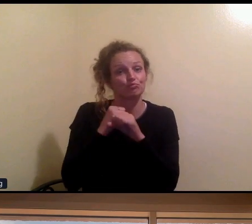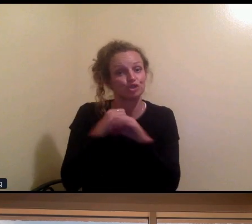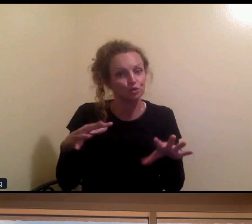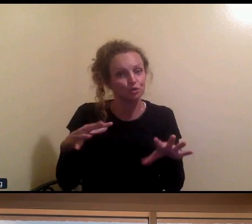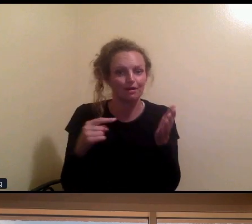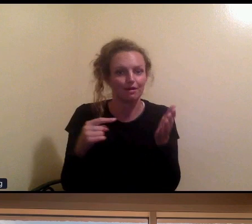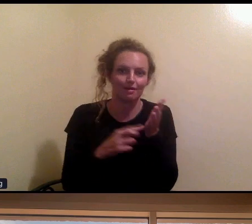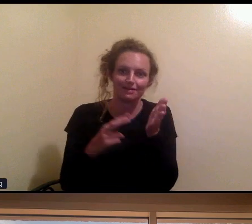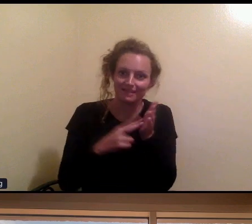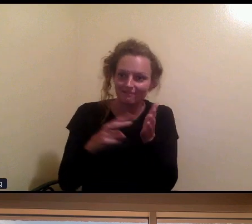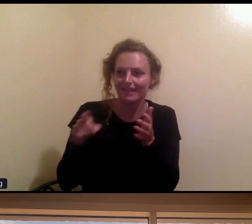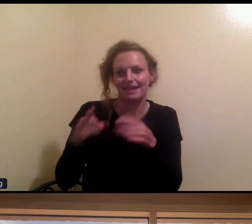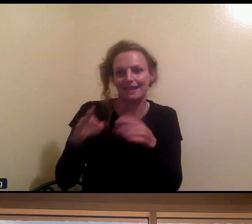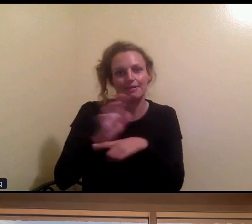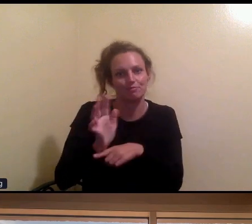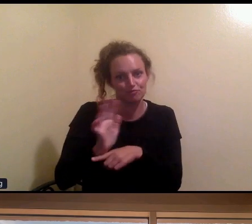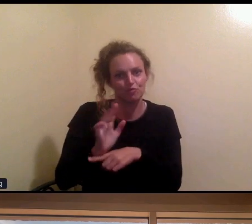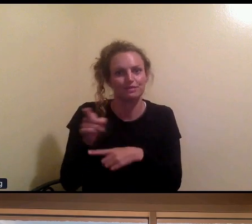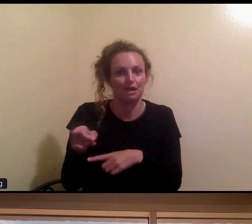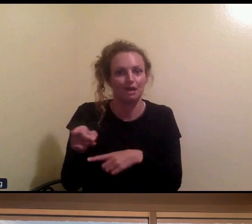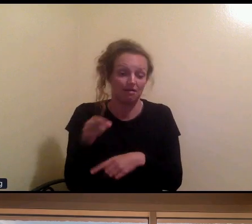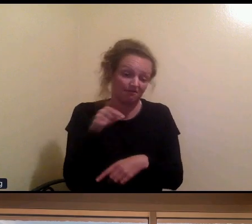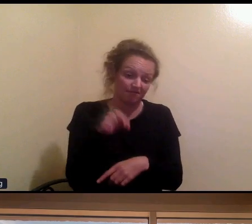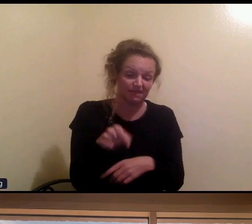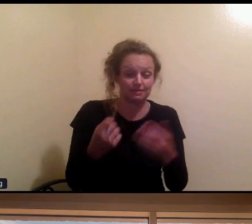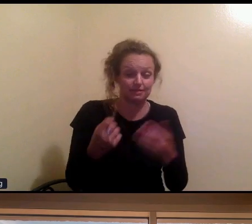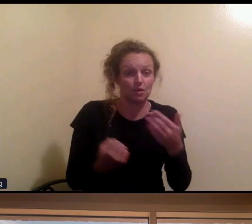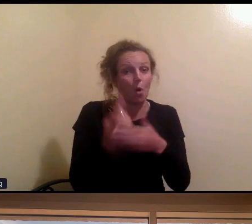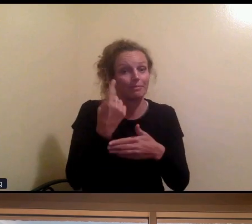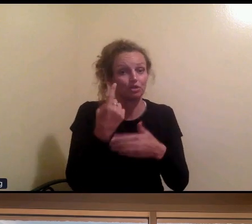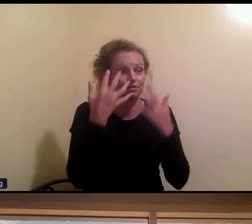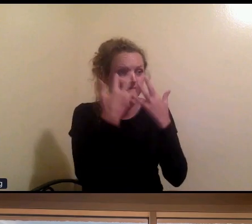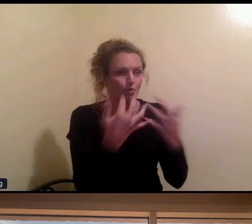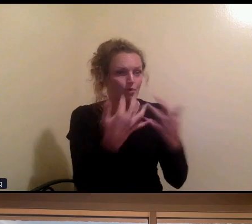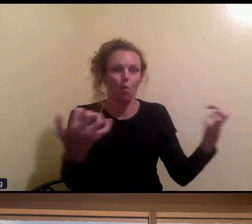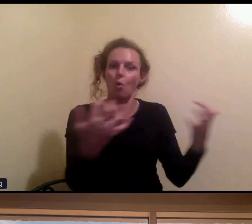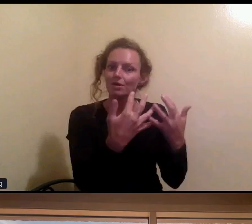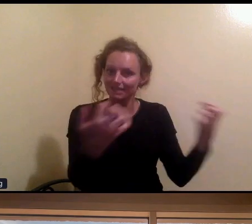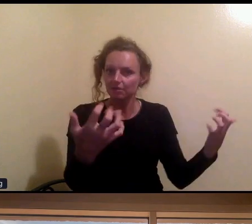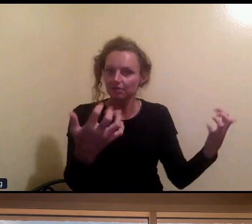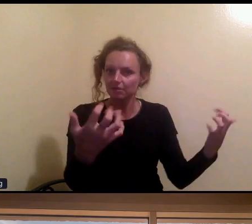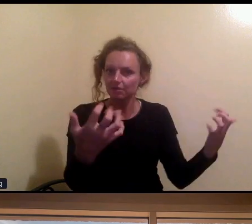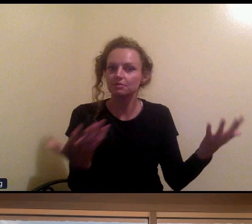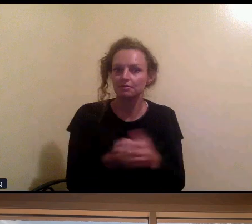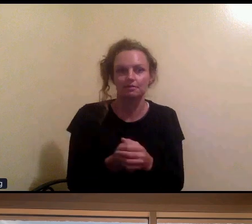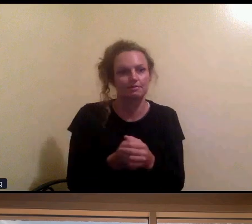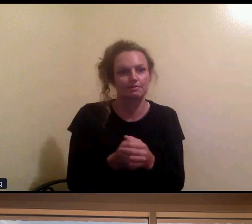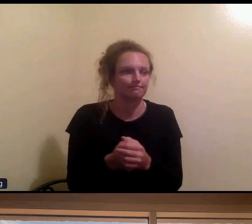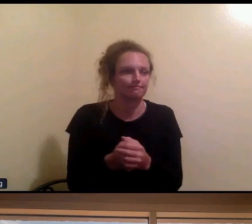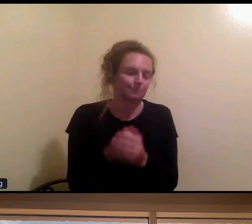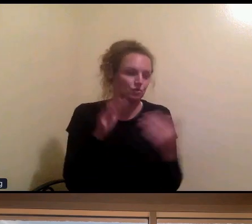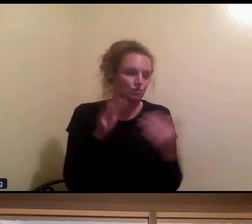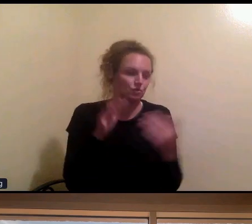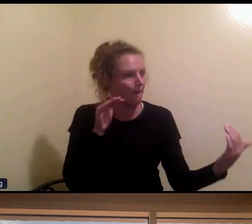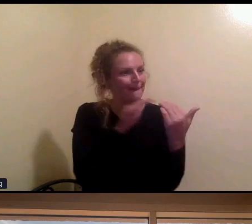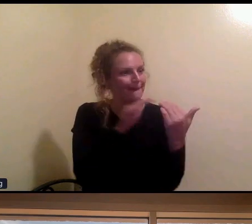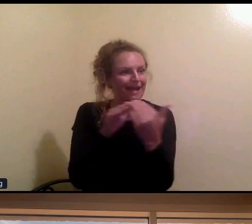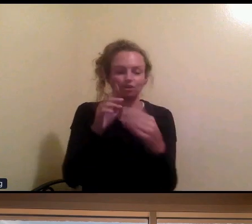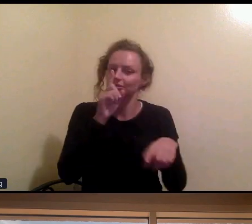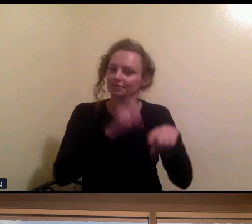for an audience. You can see an opportunity to reach across lots of different demographics, I guess, in terms of the different people here. And I'm guessing that you think